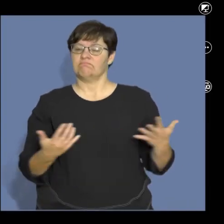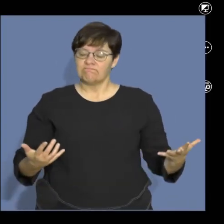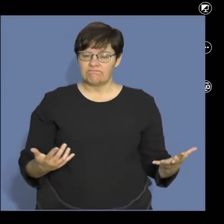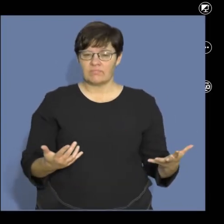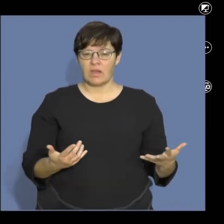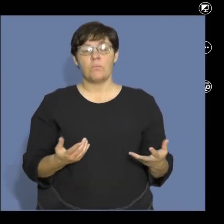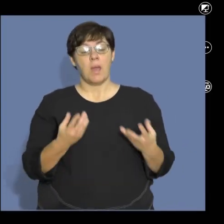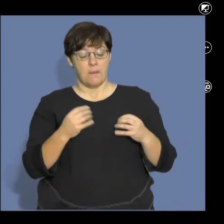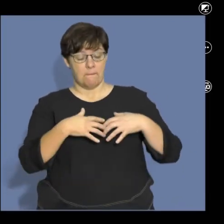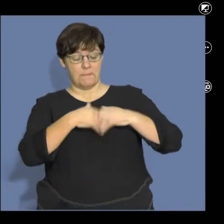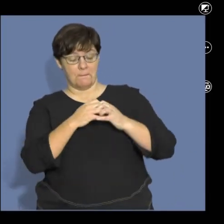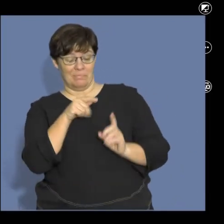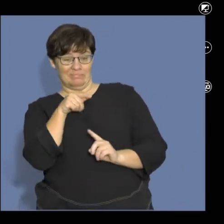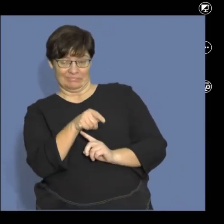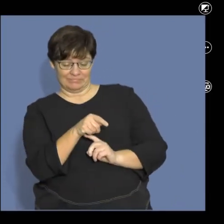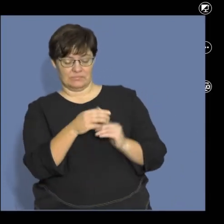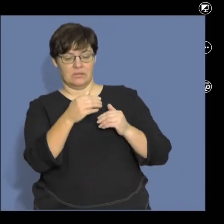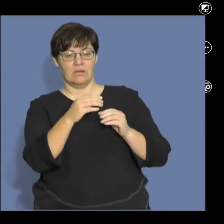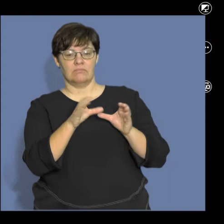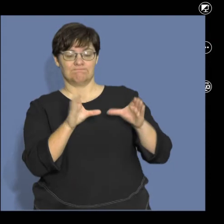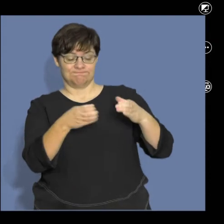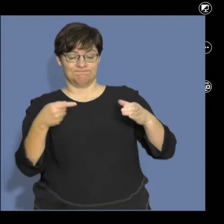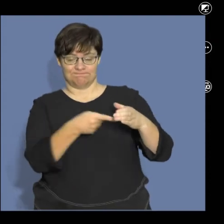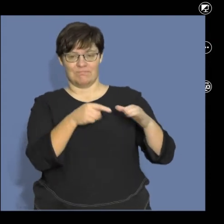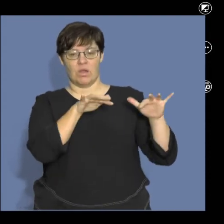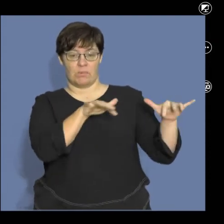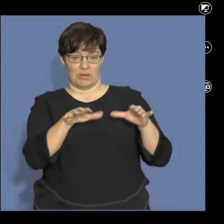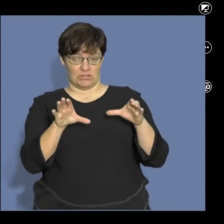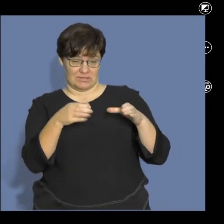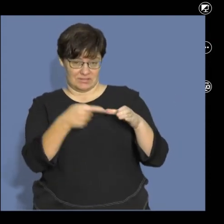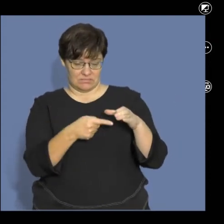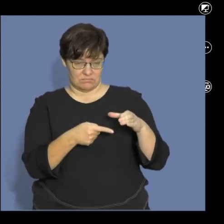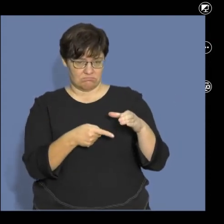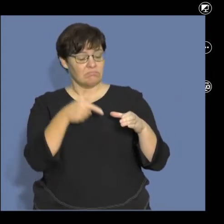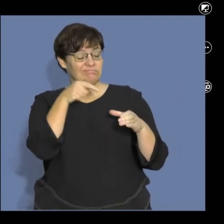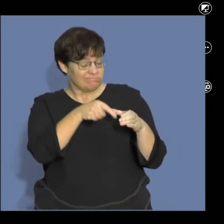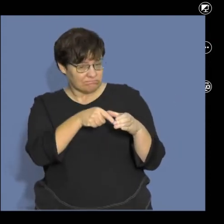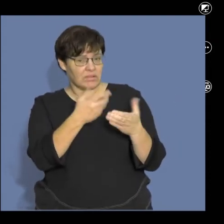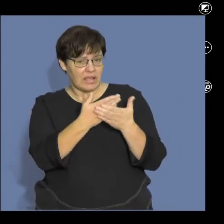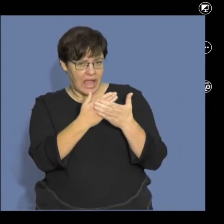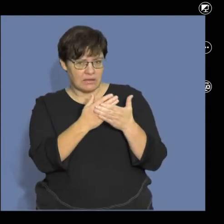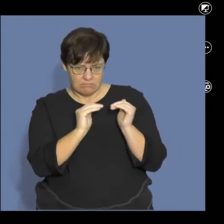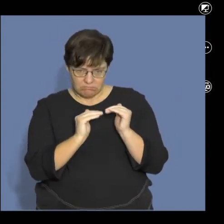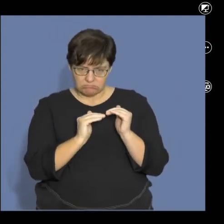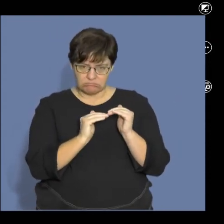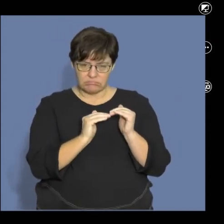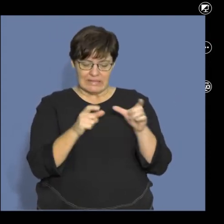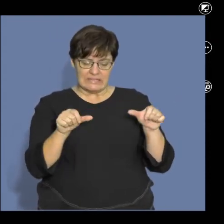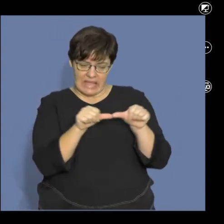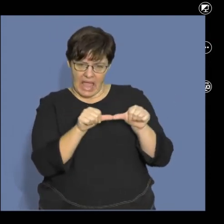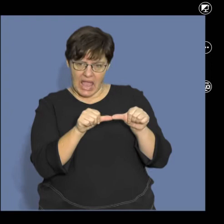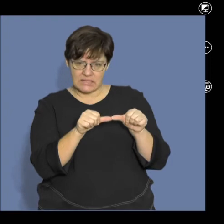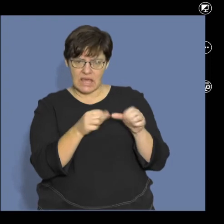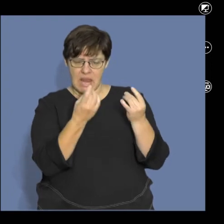our population. Of course, we can increase the size of the population